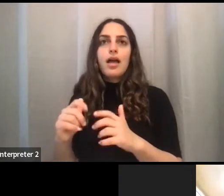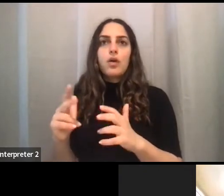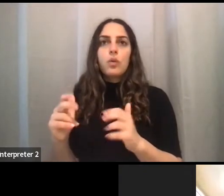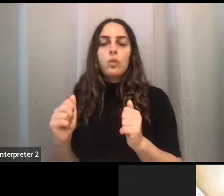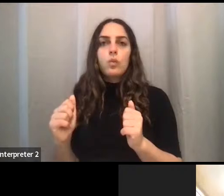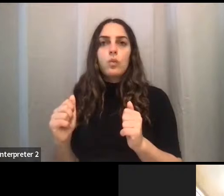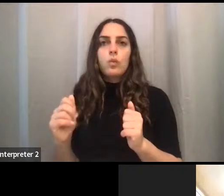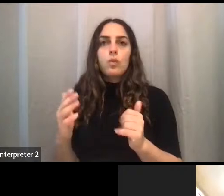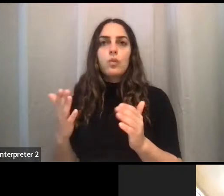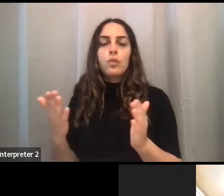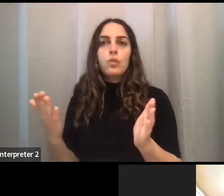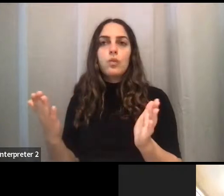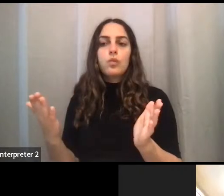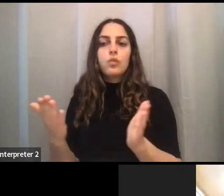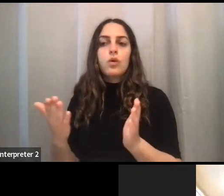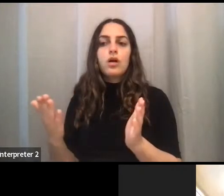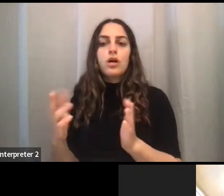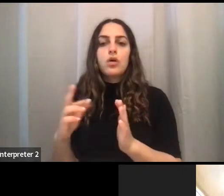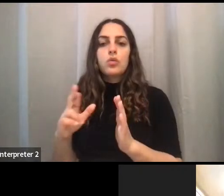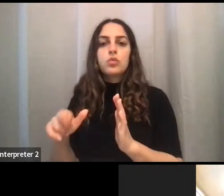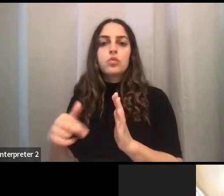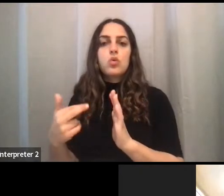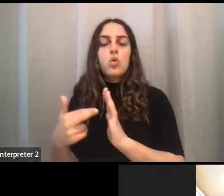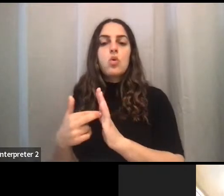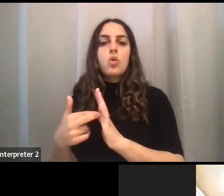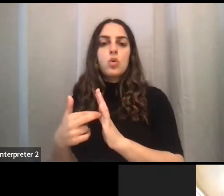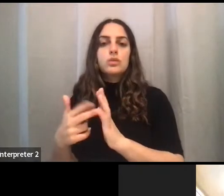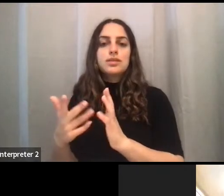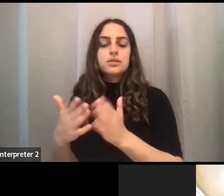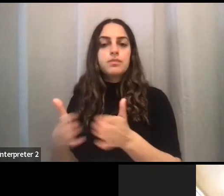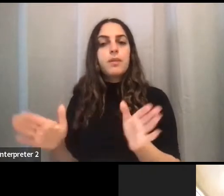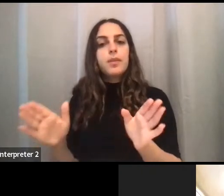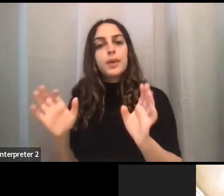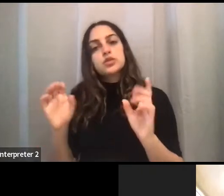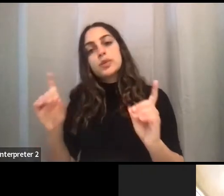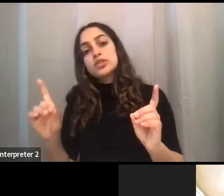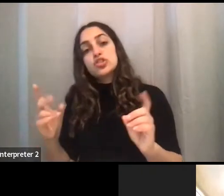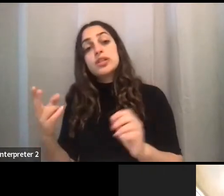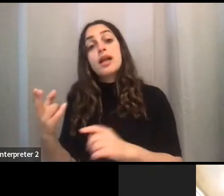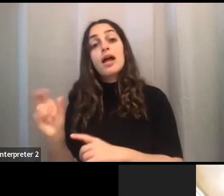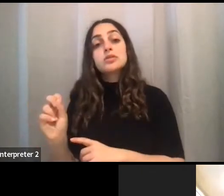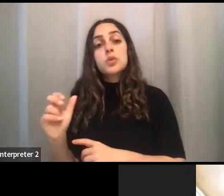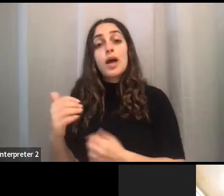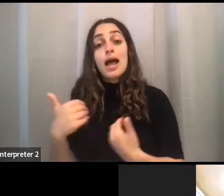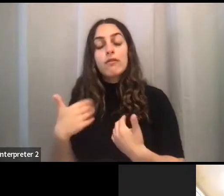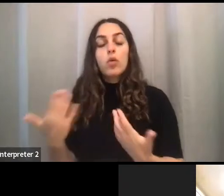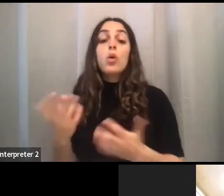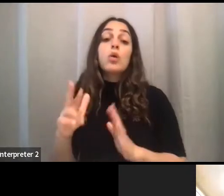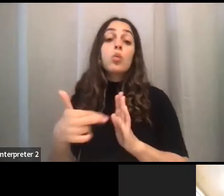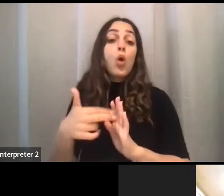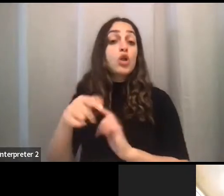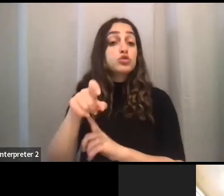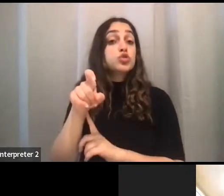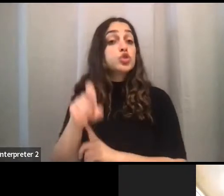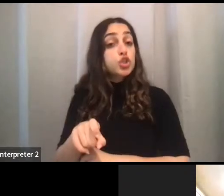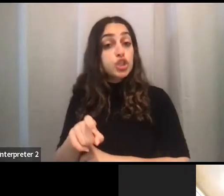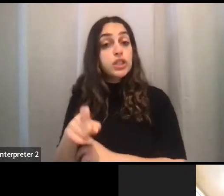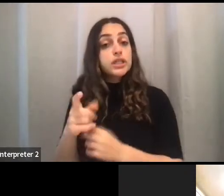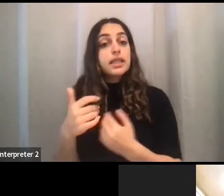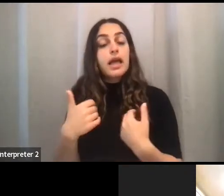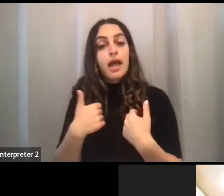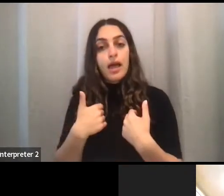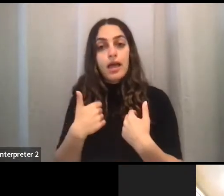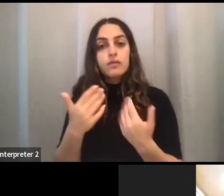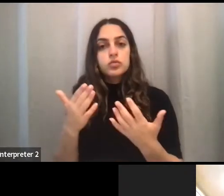what role do this public education to high schools play what role should they play in